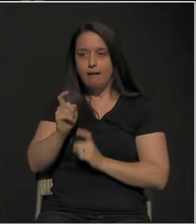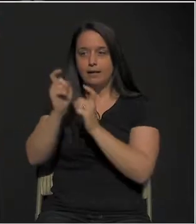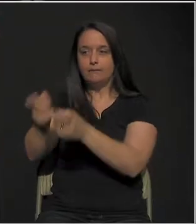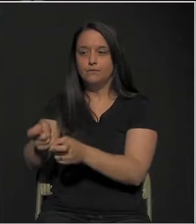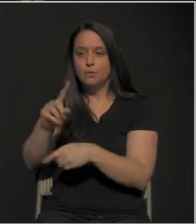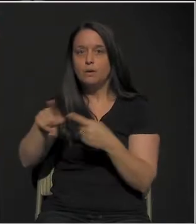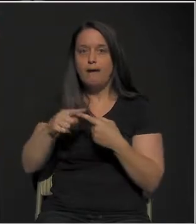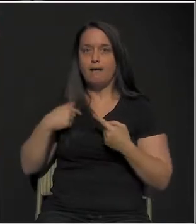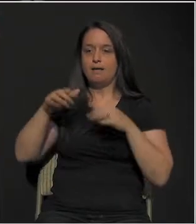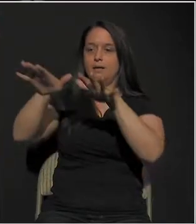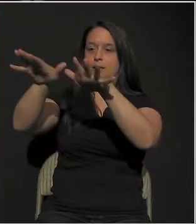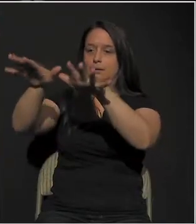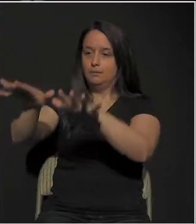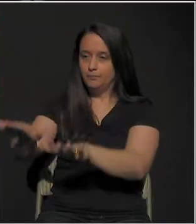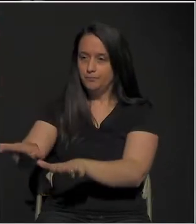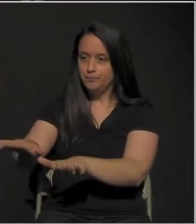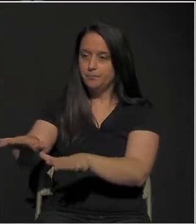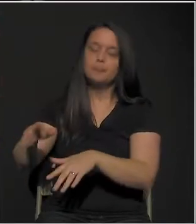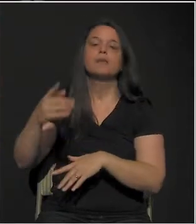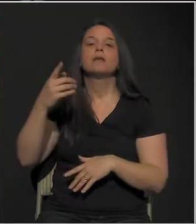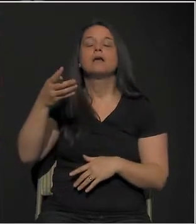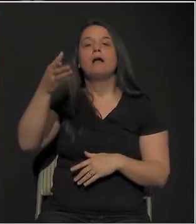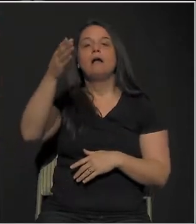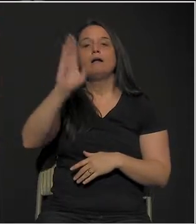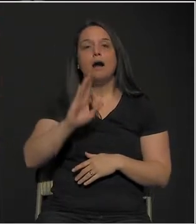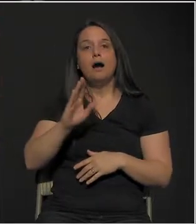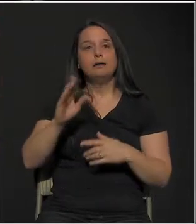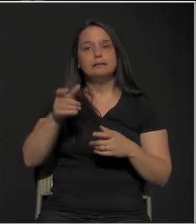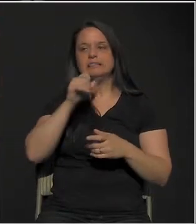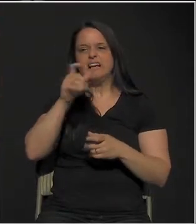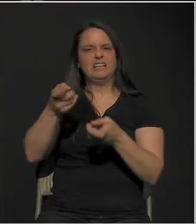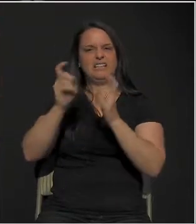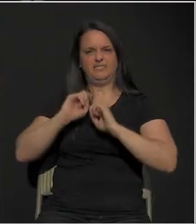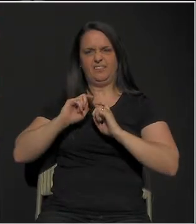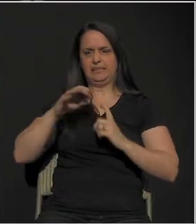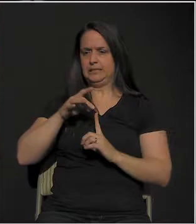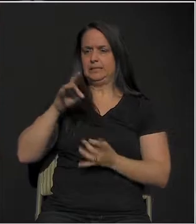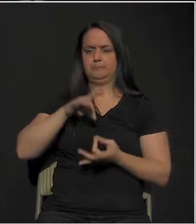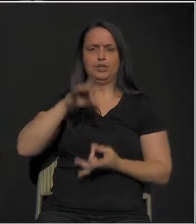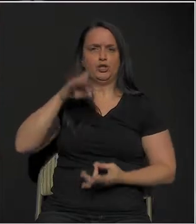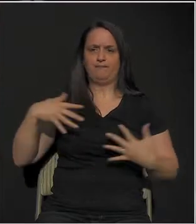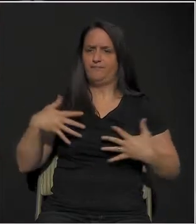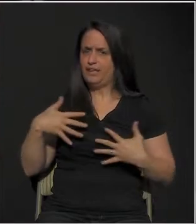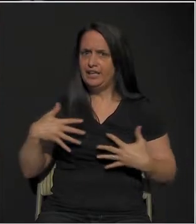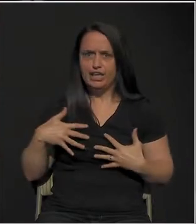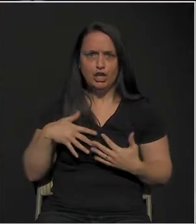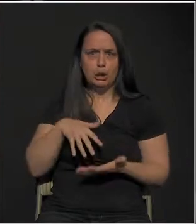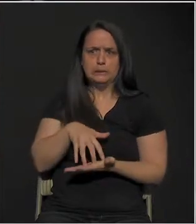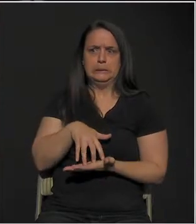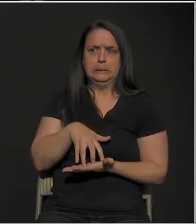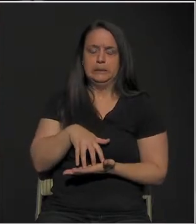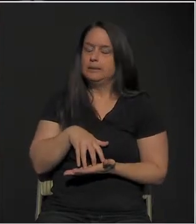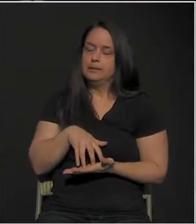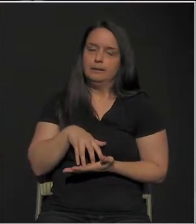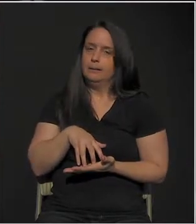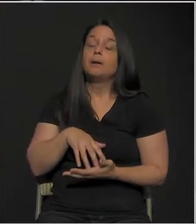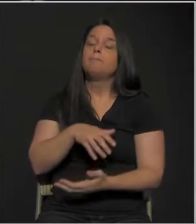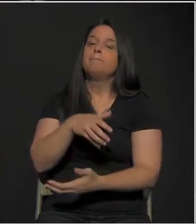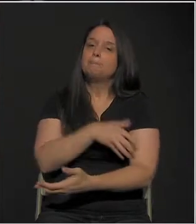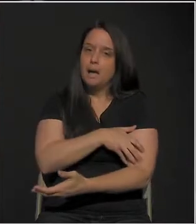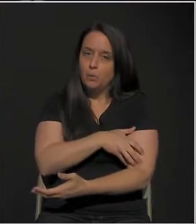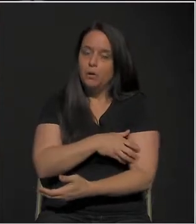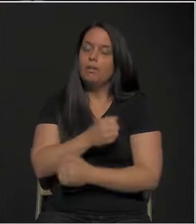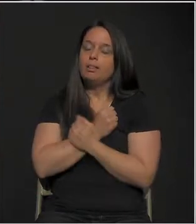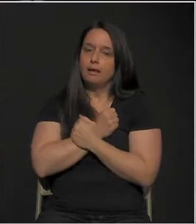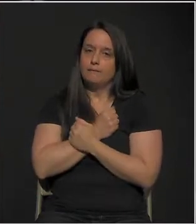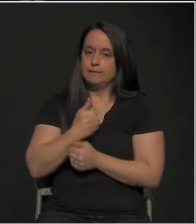you. For God has not given us a spirit of fear and timidity, but of power, love, and